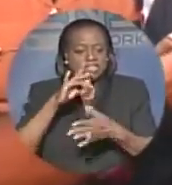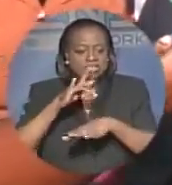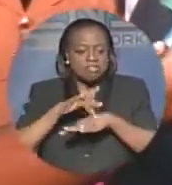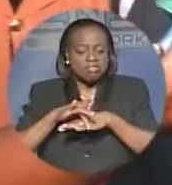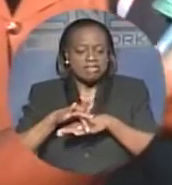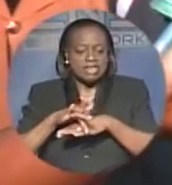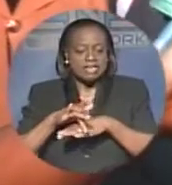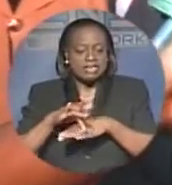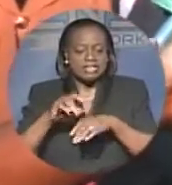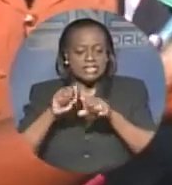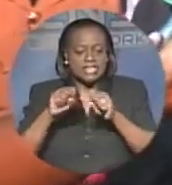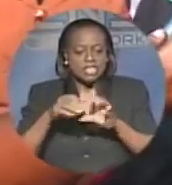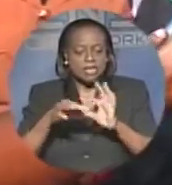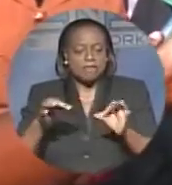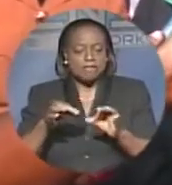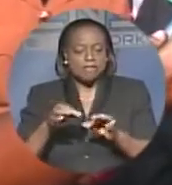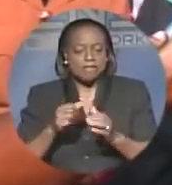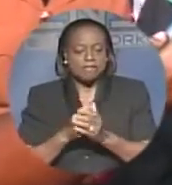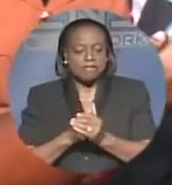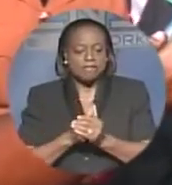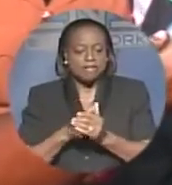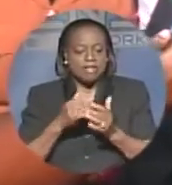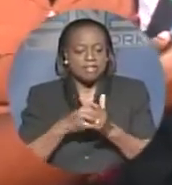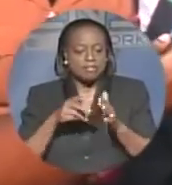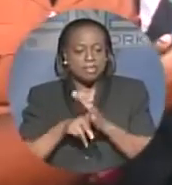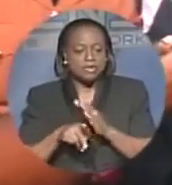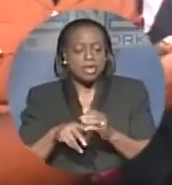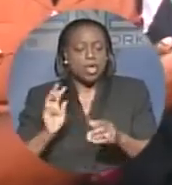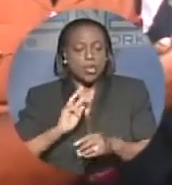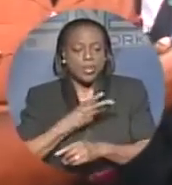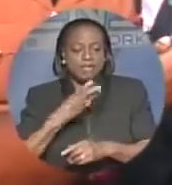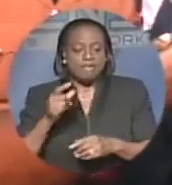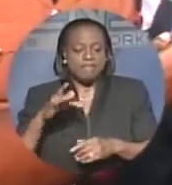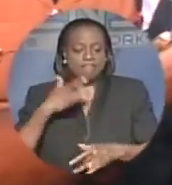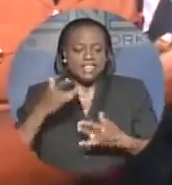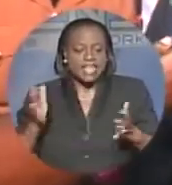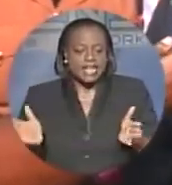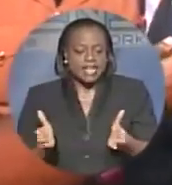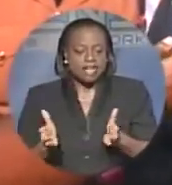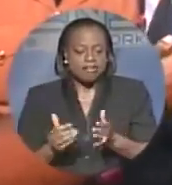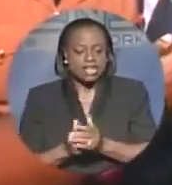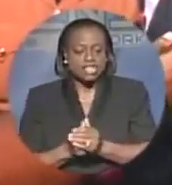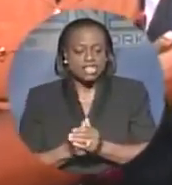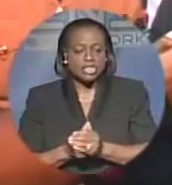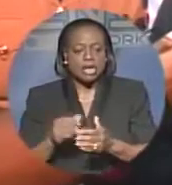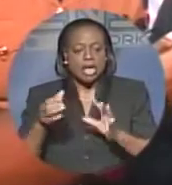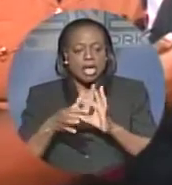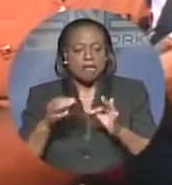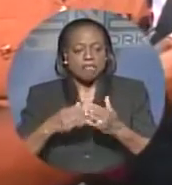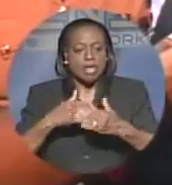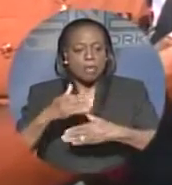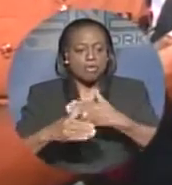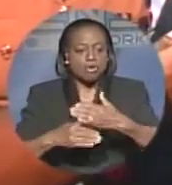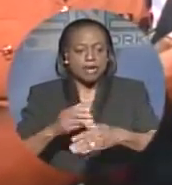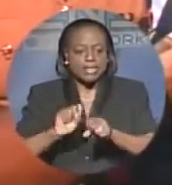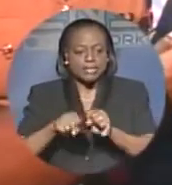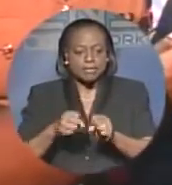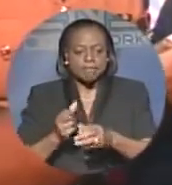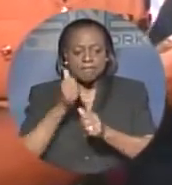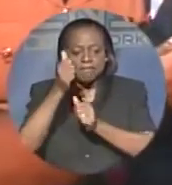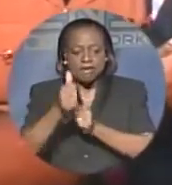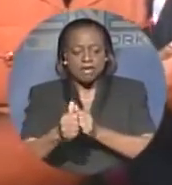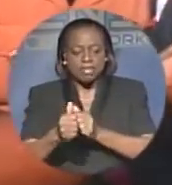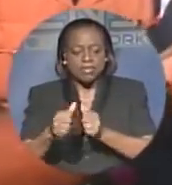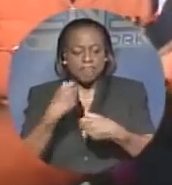investigation. We do feel very encouraged by the progress so far of what we have made in